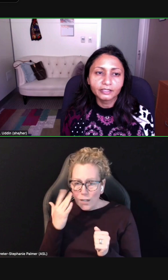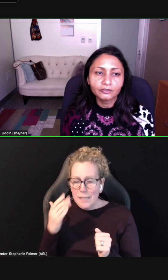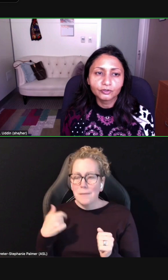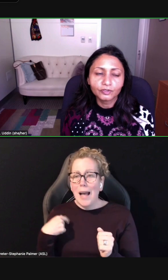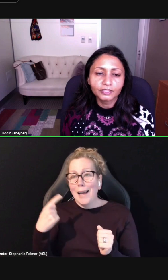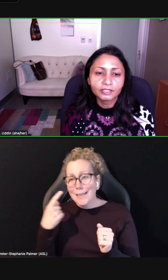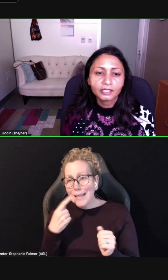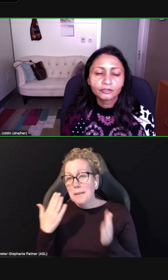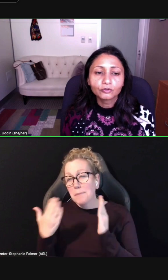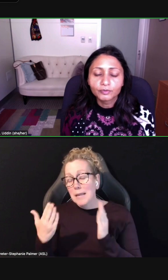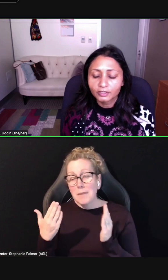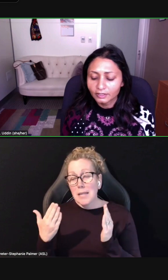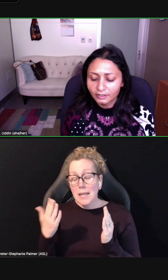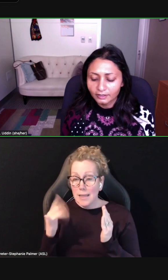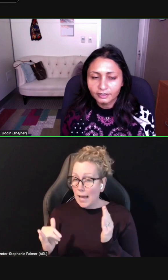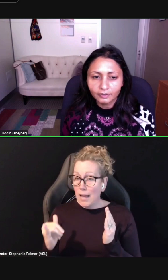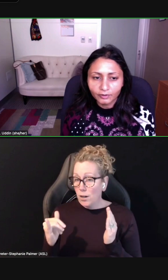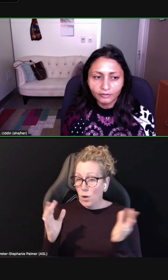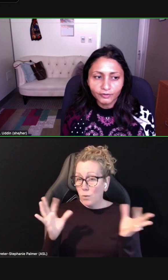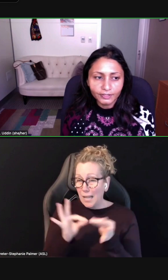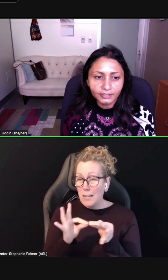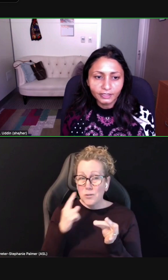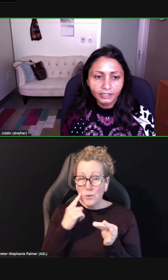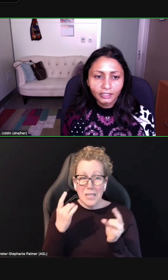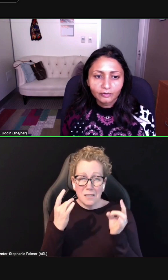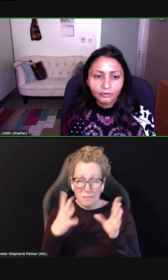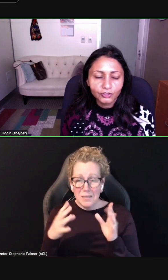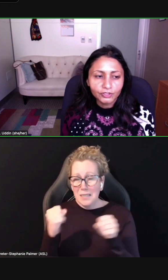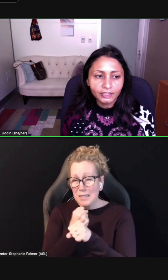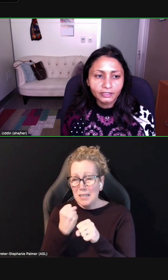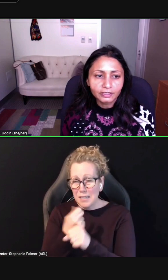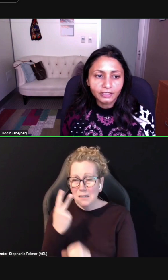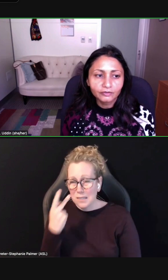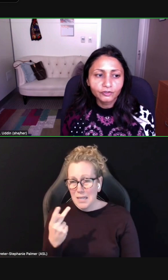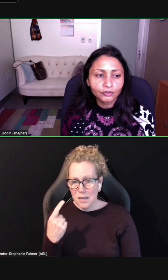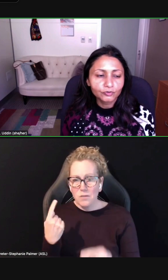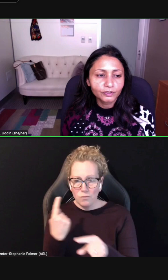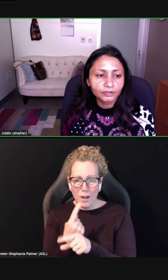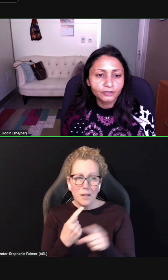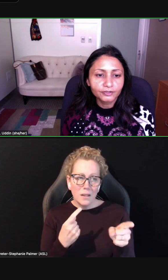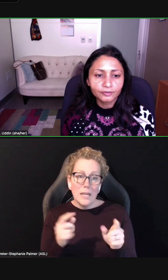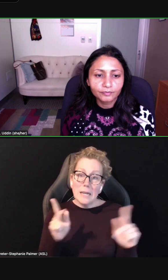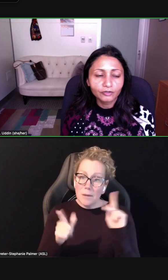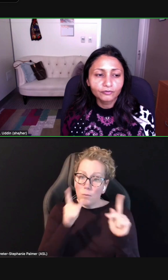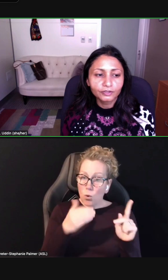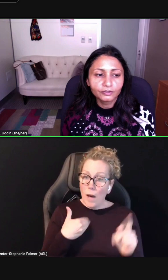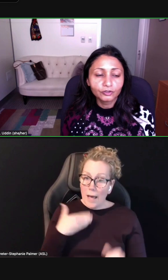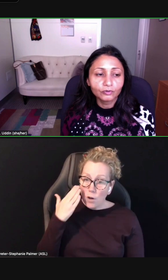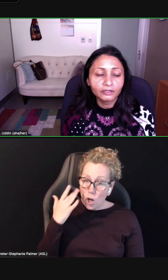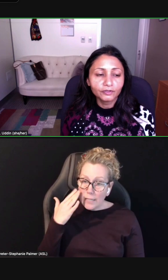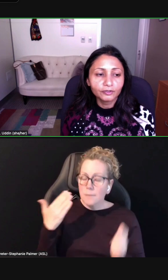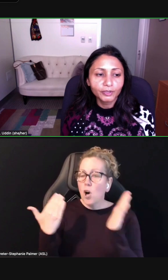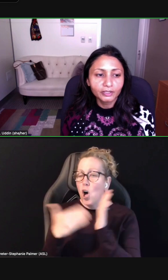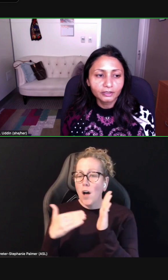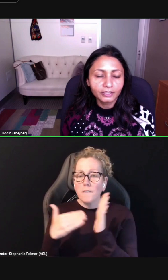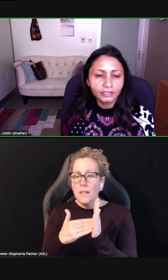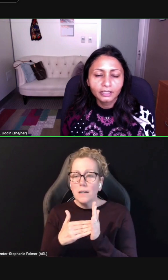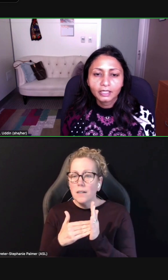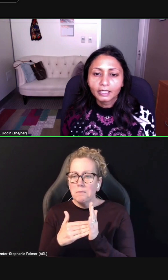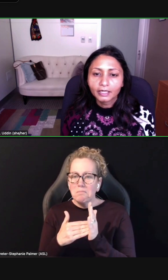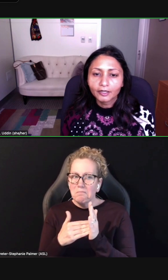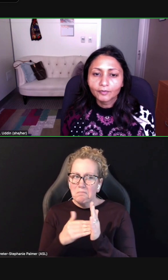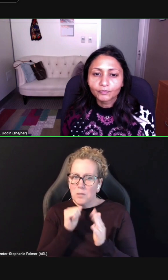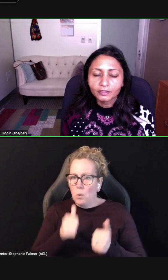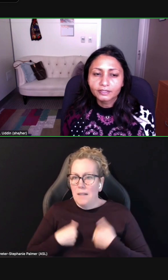be related to these grim statistics that we often see, which is that individuals with autism often don't live